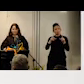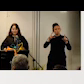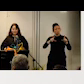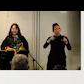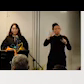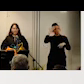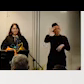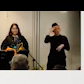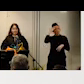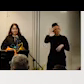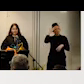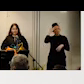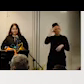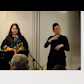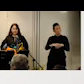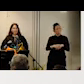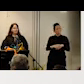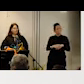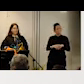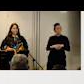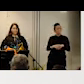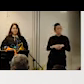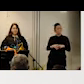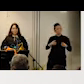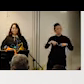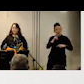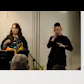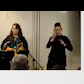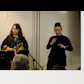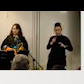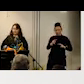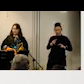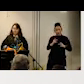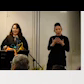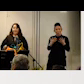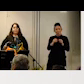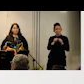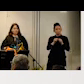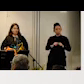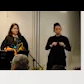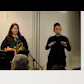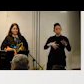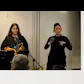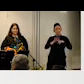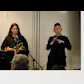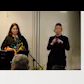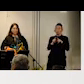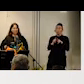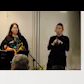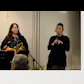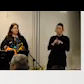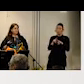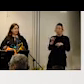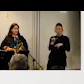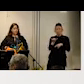brain. And what this allows us to do is to visualize the buildup of these abnormal proteins and also inflammation in the